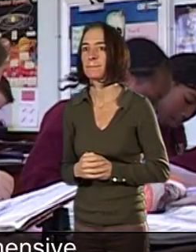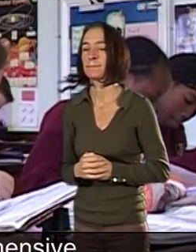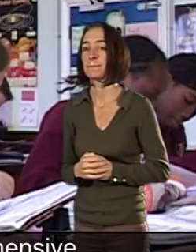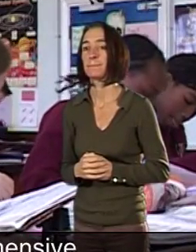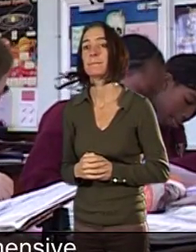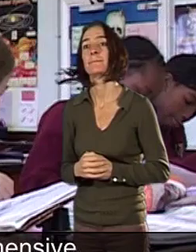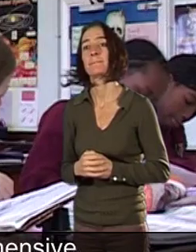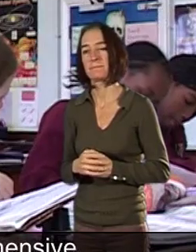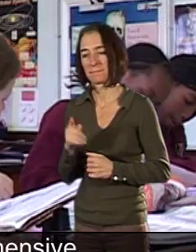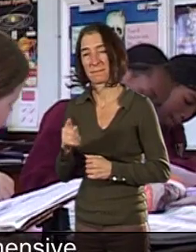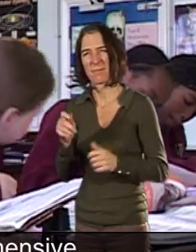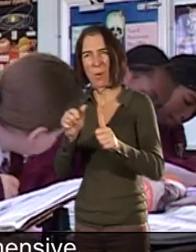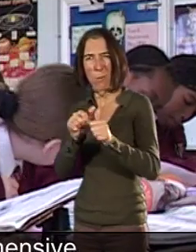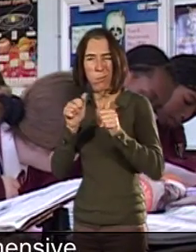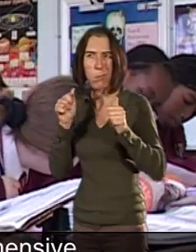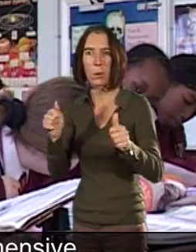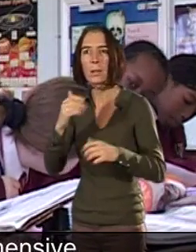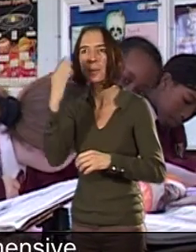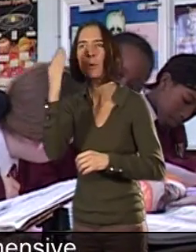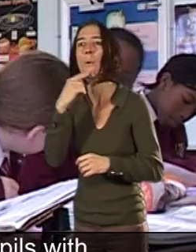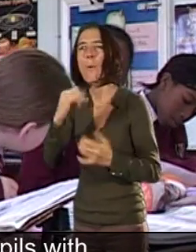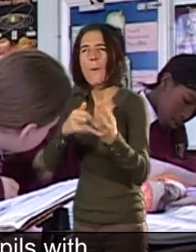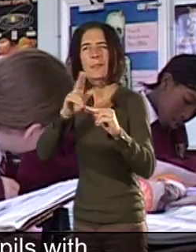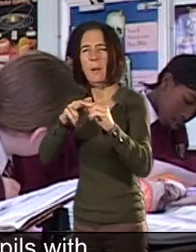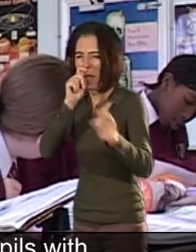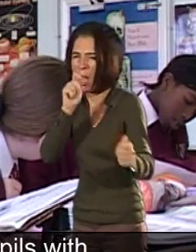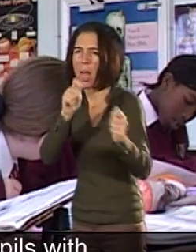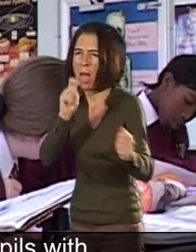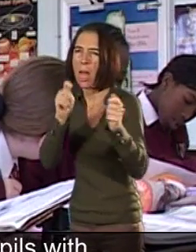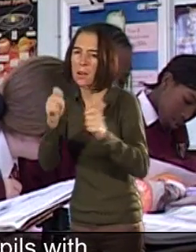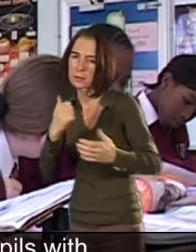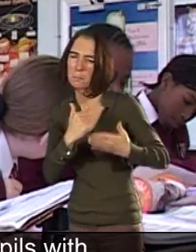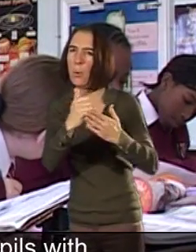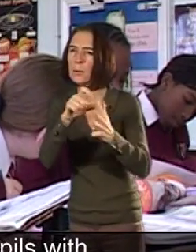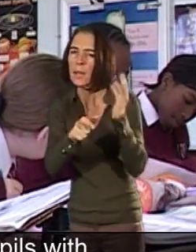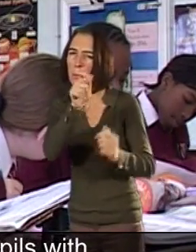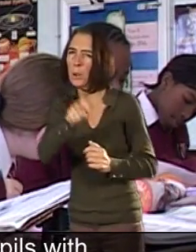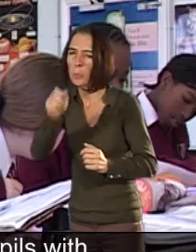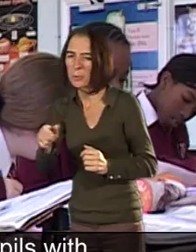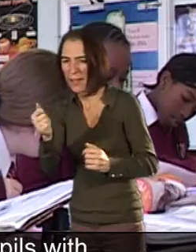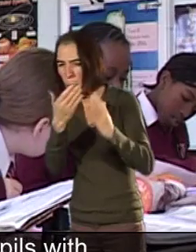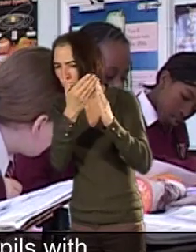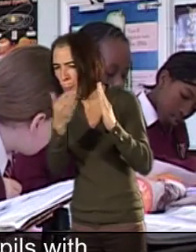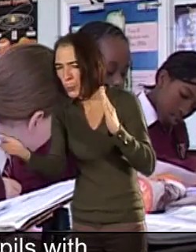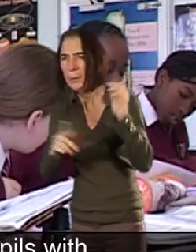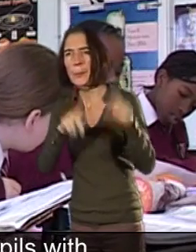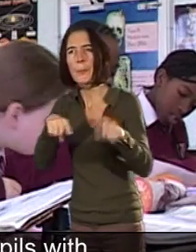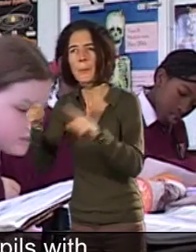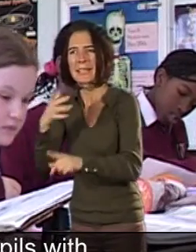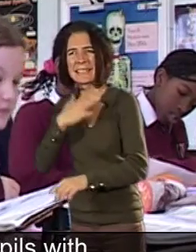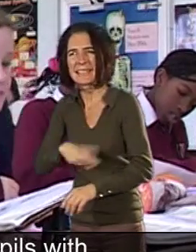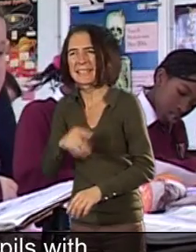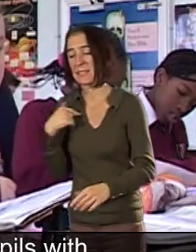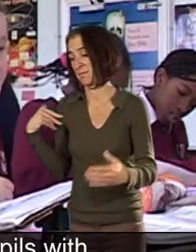Langdon School is a large comprehensive where staff have been making reasonable adjustments to support disabled pupils with a wide range of needs for a number of